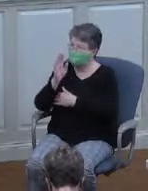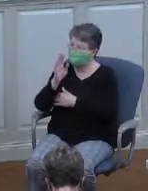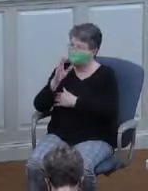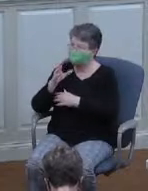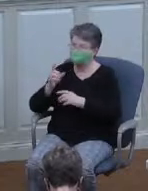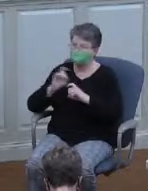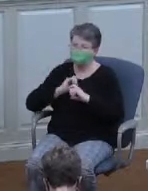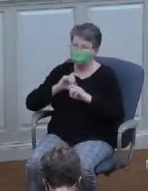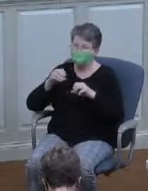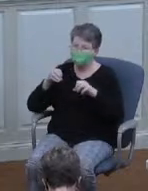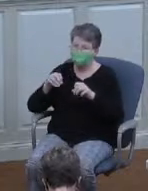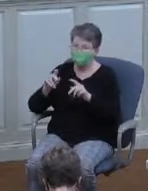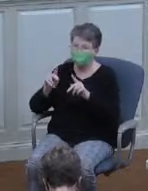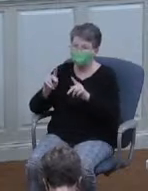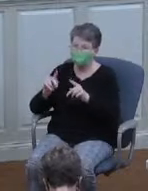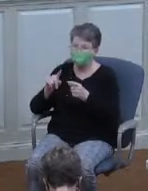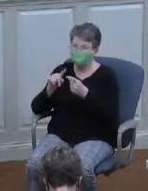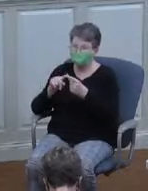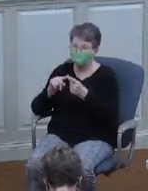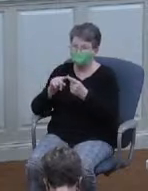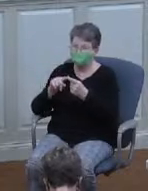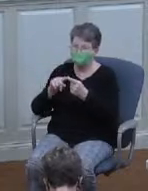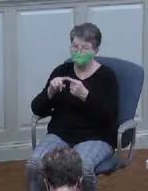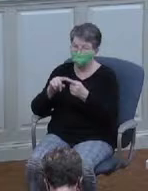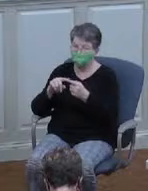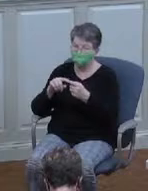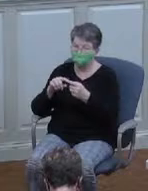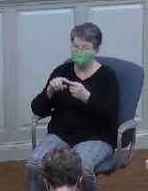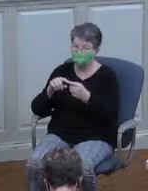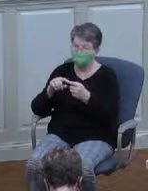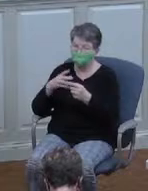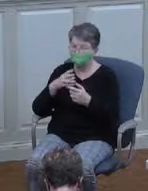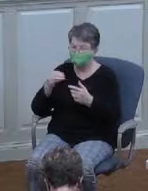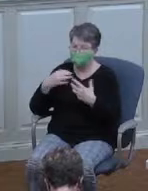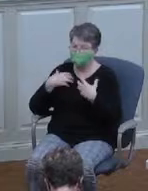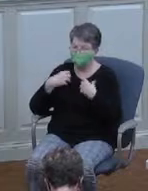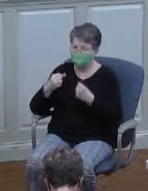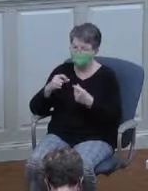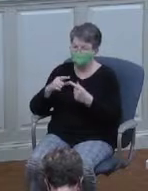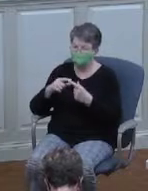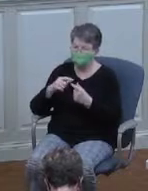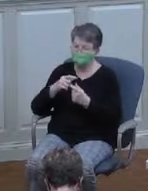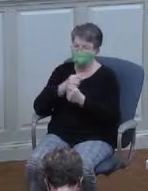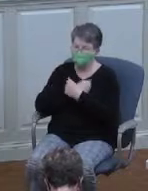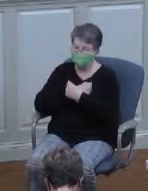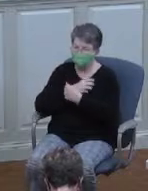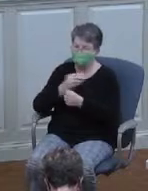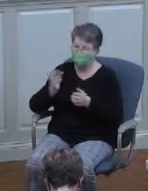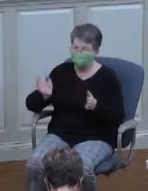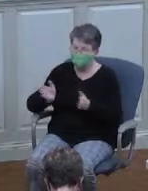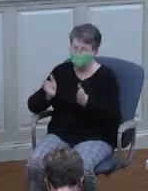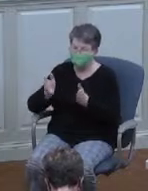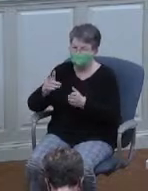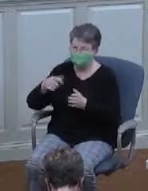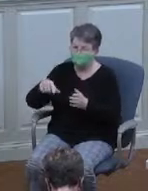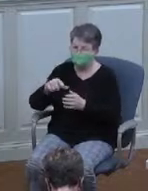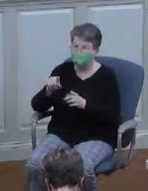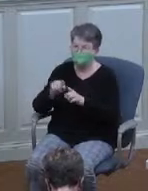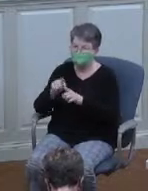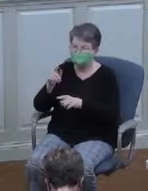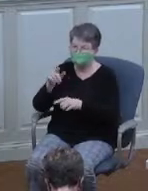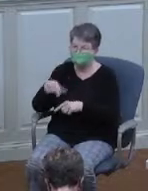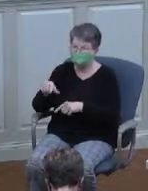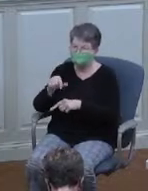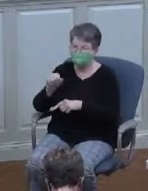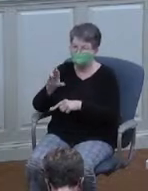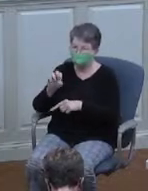and give us the opportunity to and the courage to love and encourage those as they are. Bless and